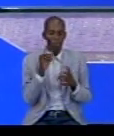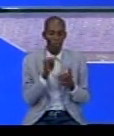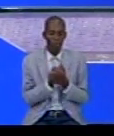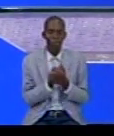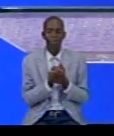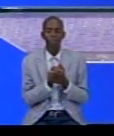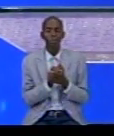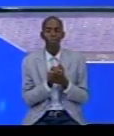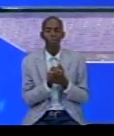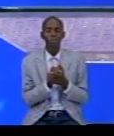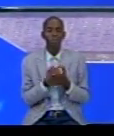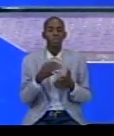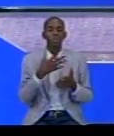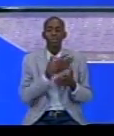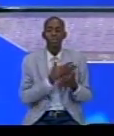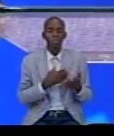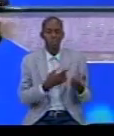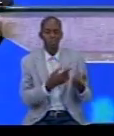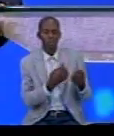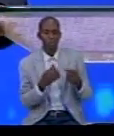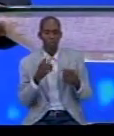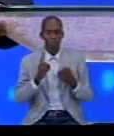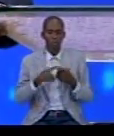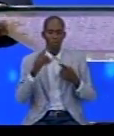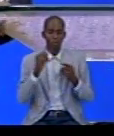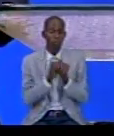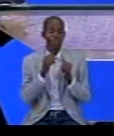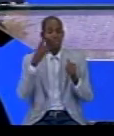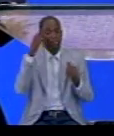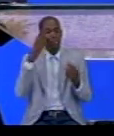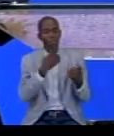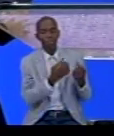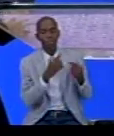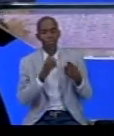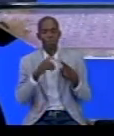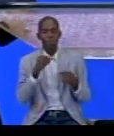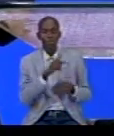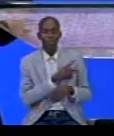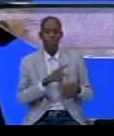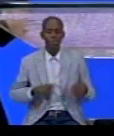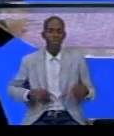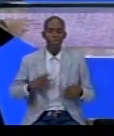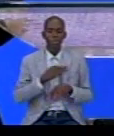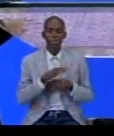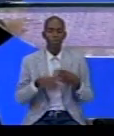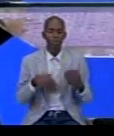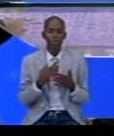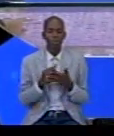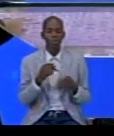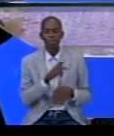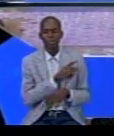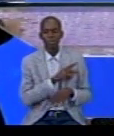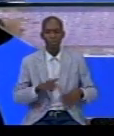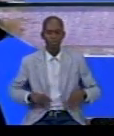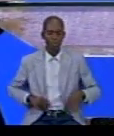And he came to the king, and the king then dropped all his threats. He was going to kill everybody. Lord,